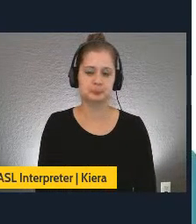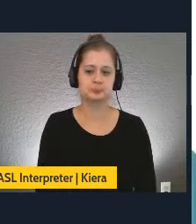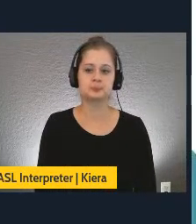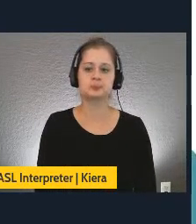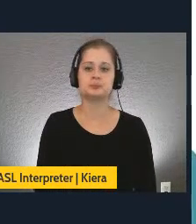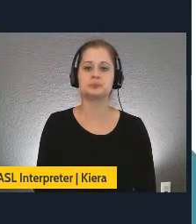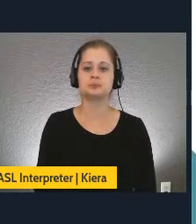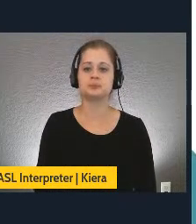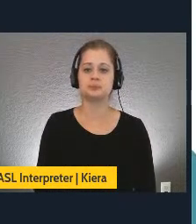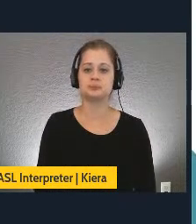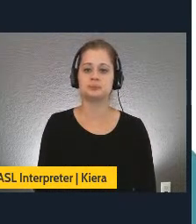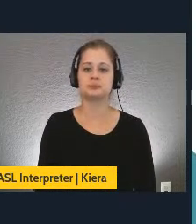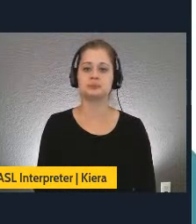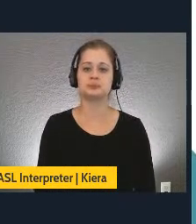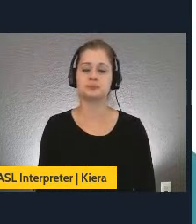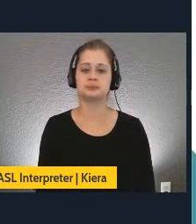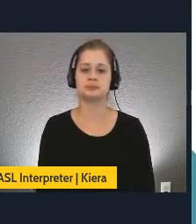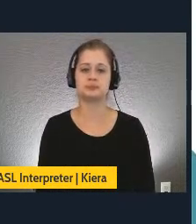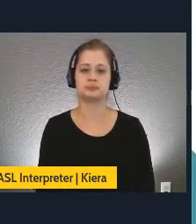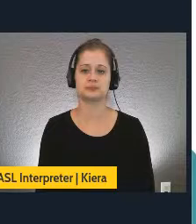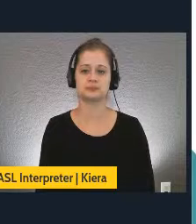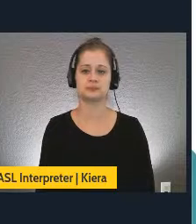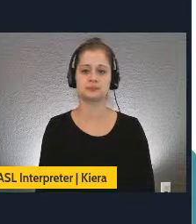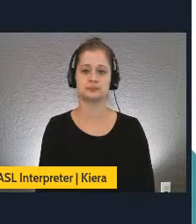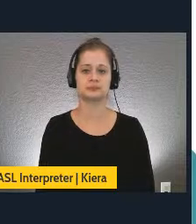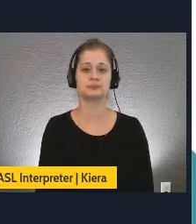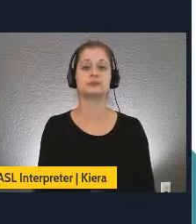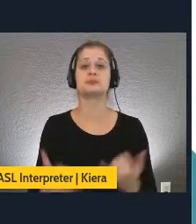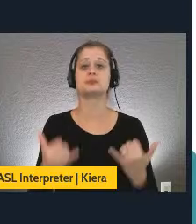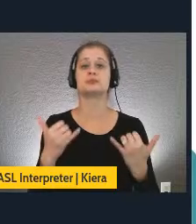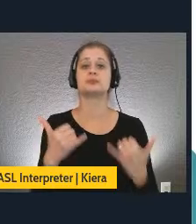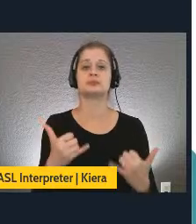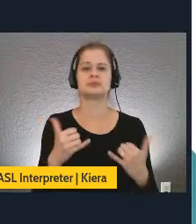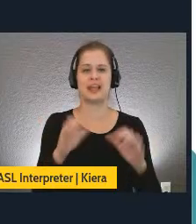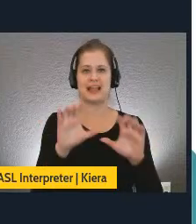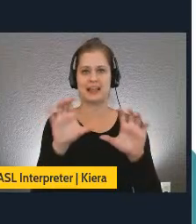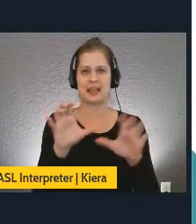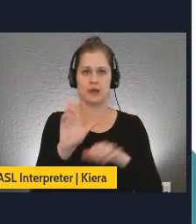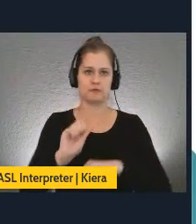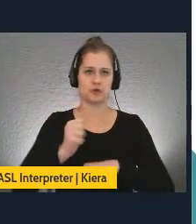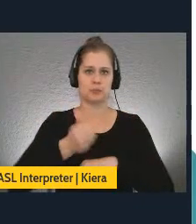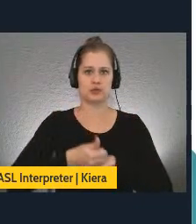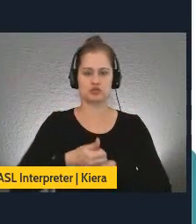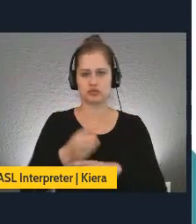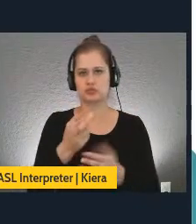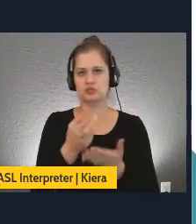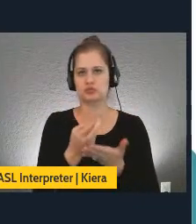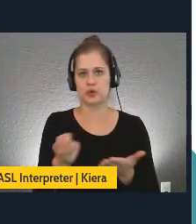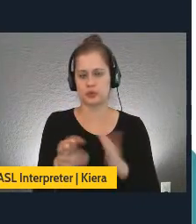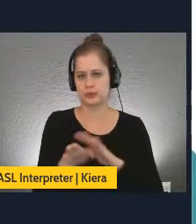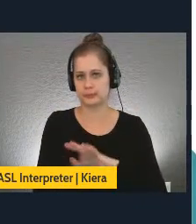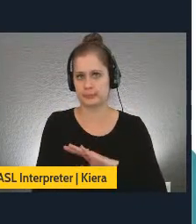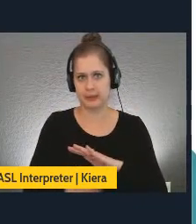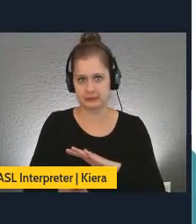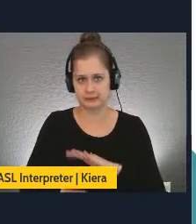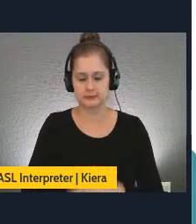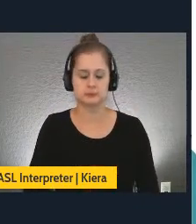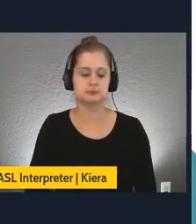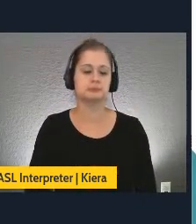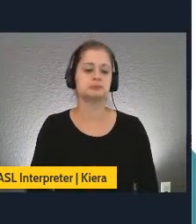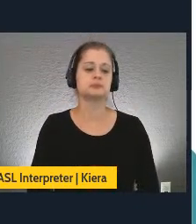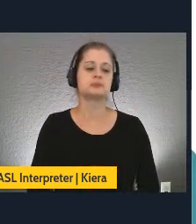Okay, then let's get to the CloudFormation resource basics. And yeah, so